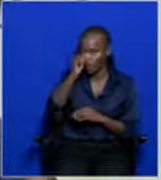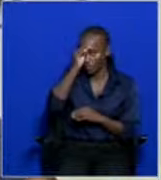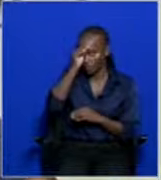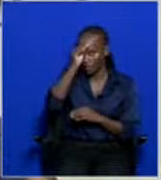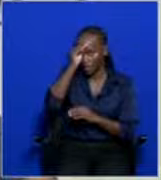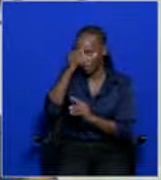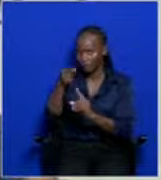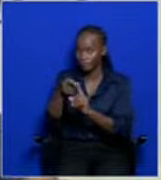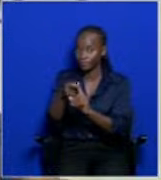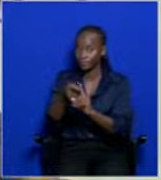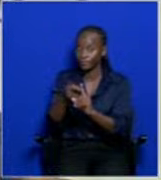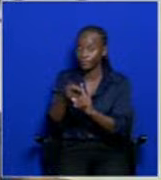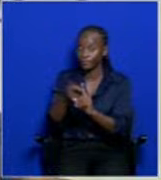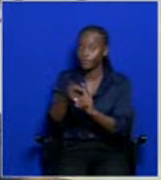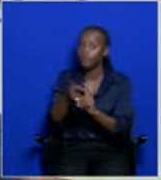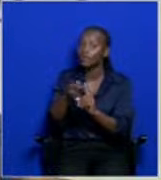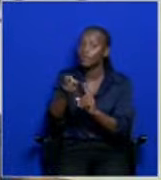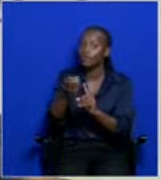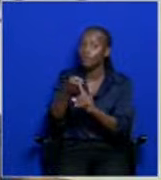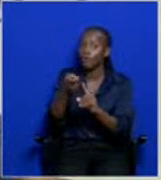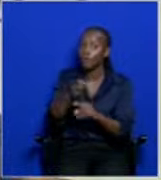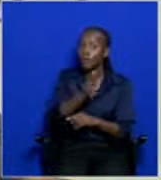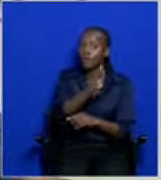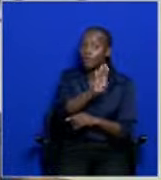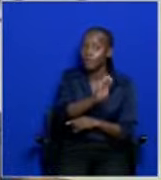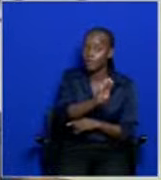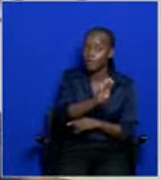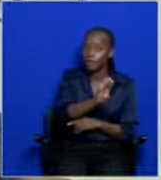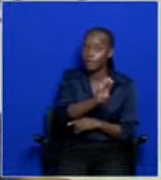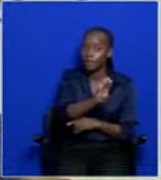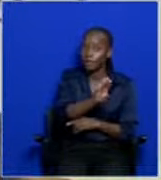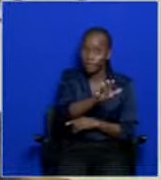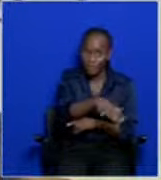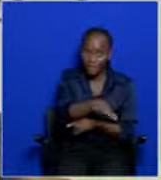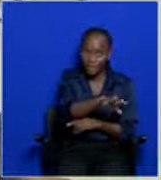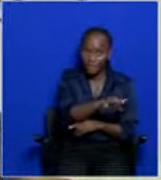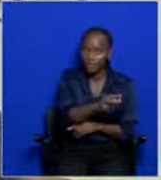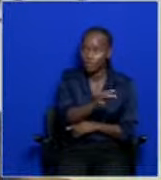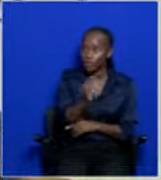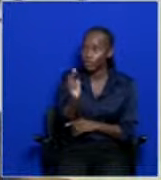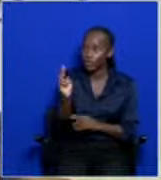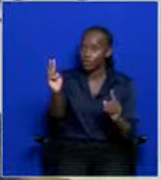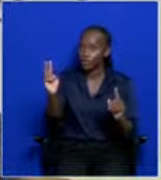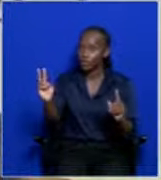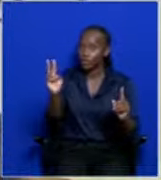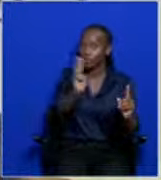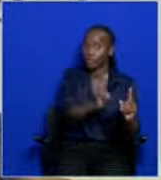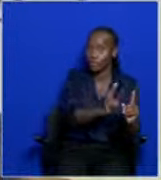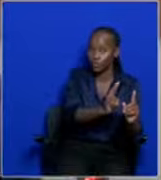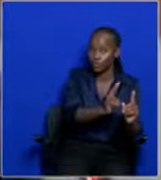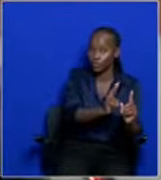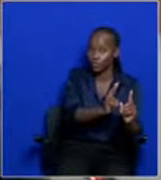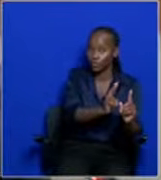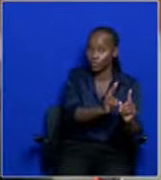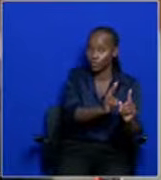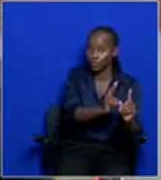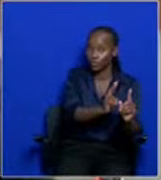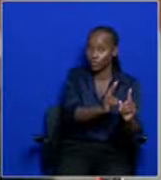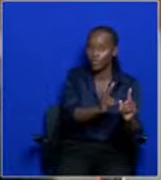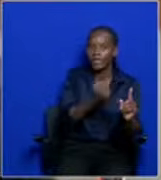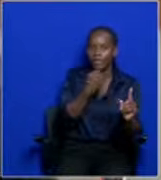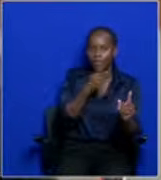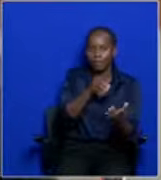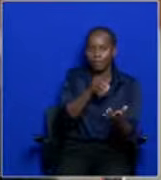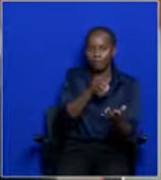the two, as Mackenzie states, went to make the OB entry,